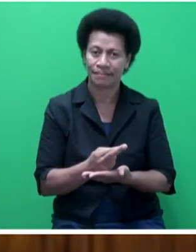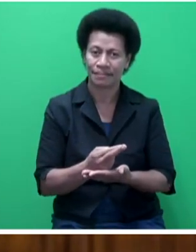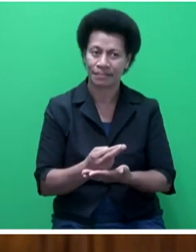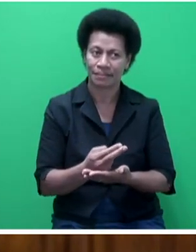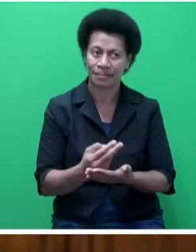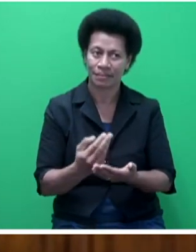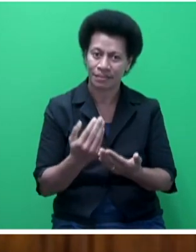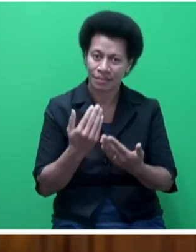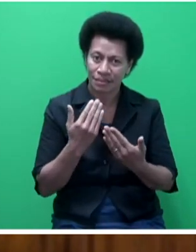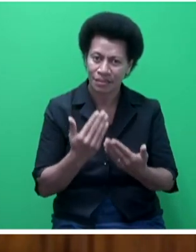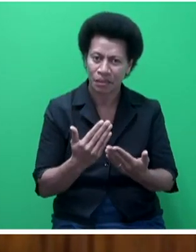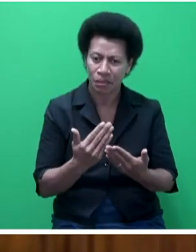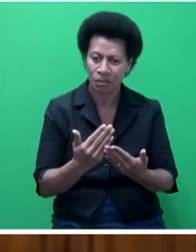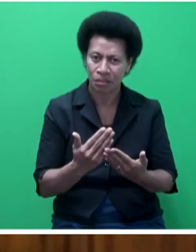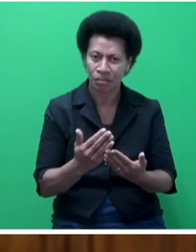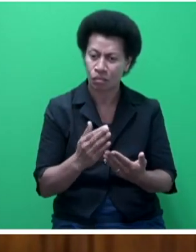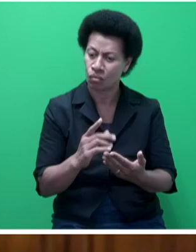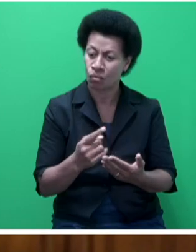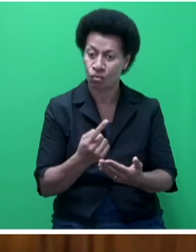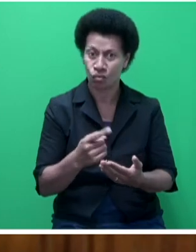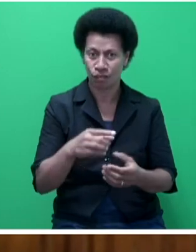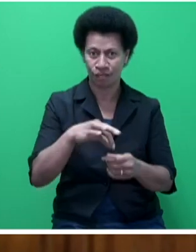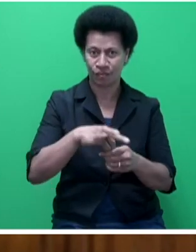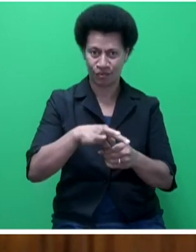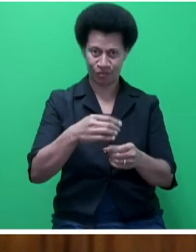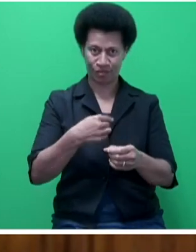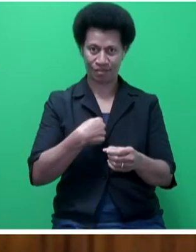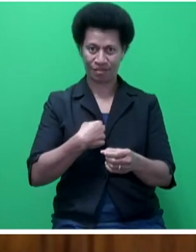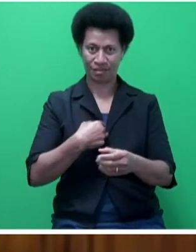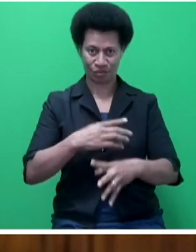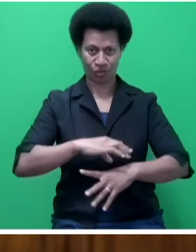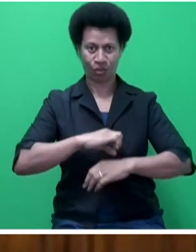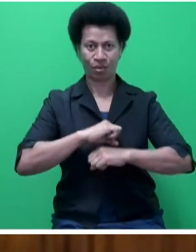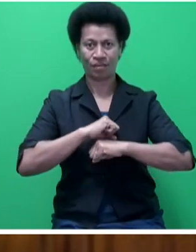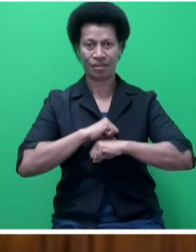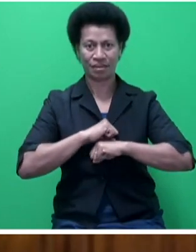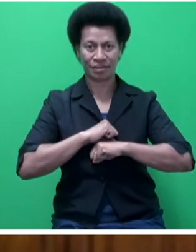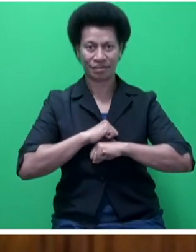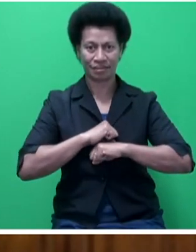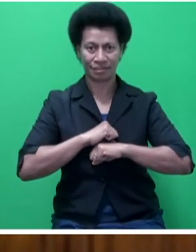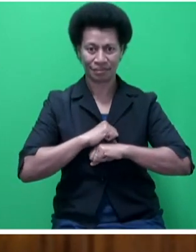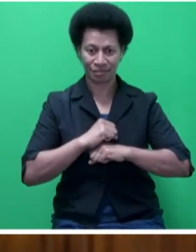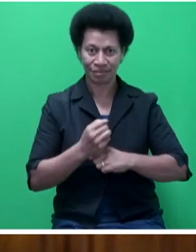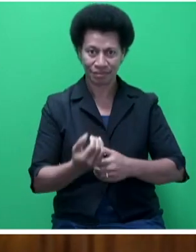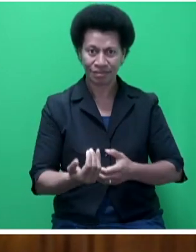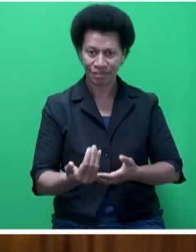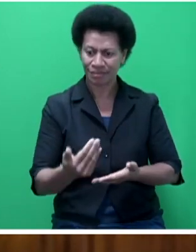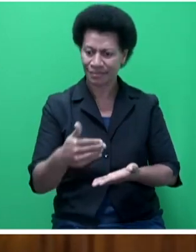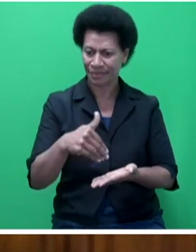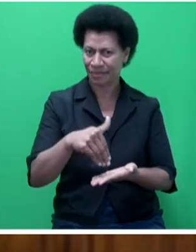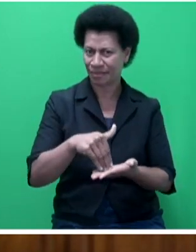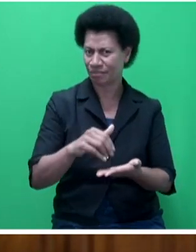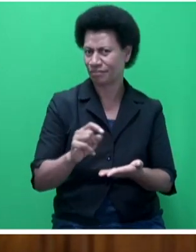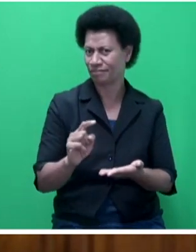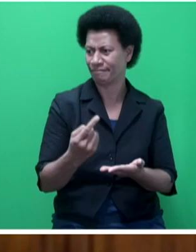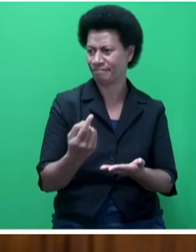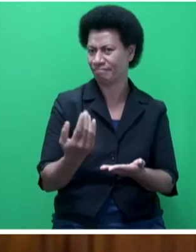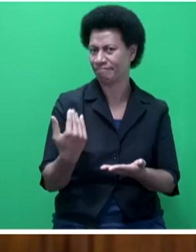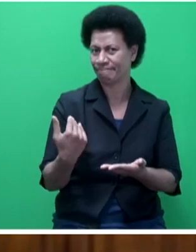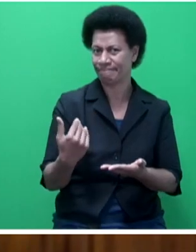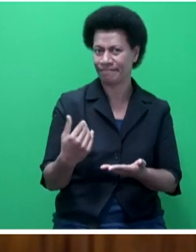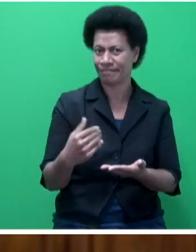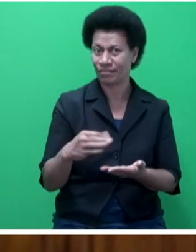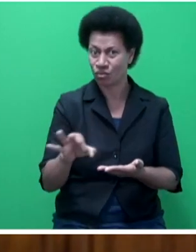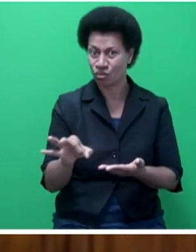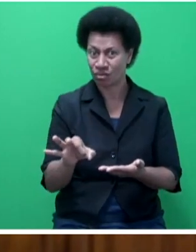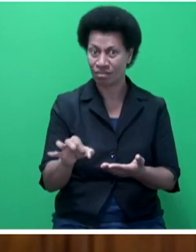showed unwavering confidence in me, in spite of not making to this House in the first round of selection. I thank